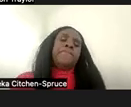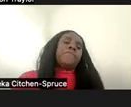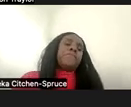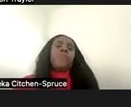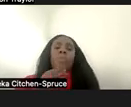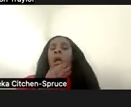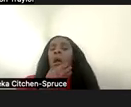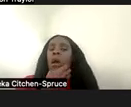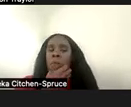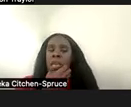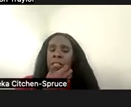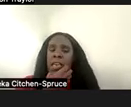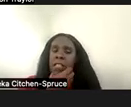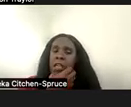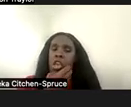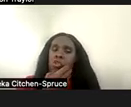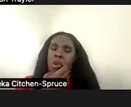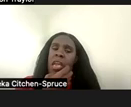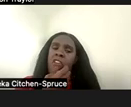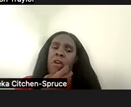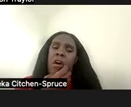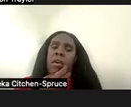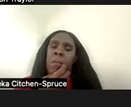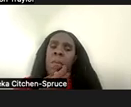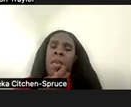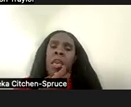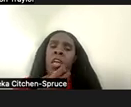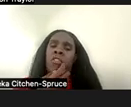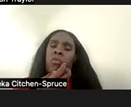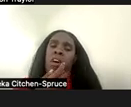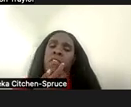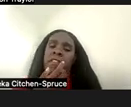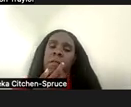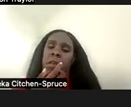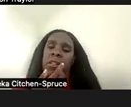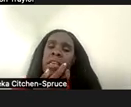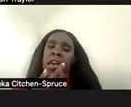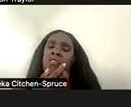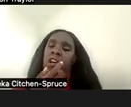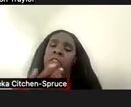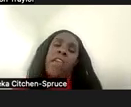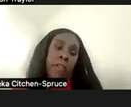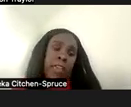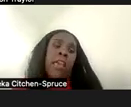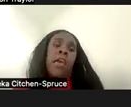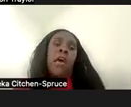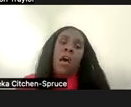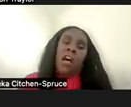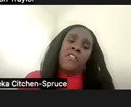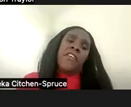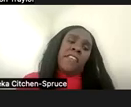interdependence. And then you have a commitment to cross-disability